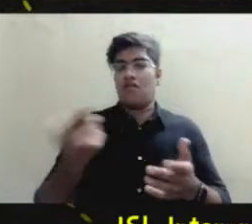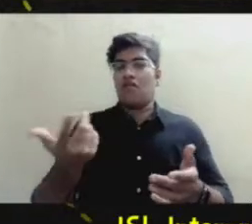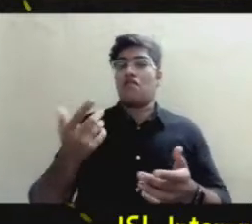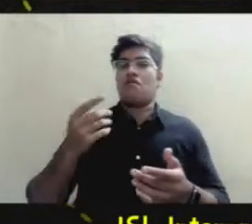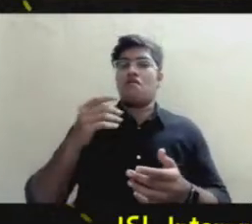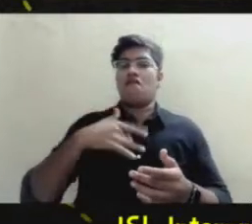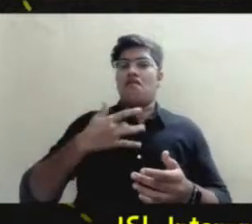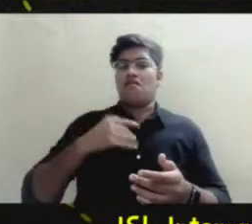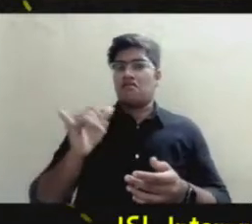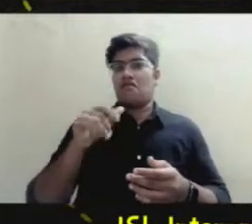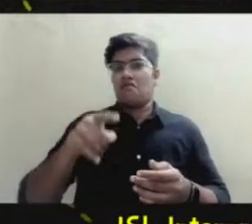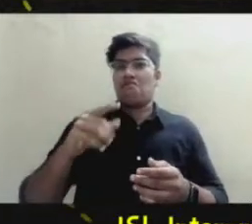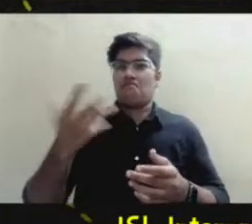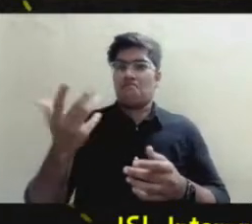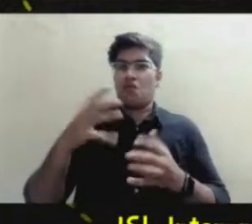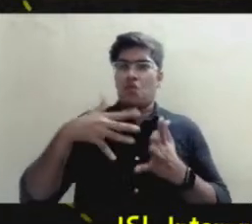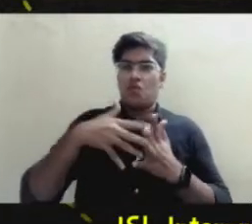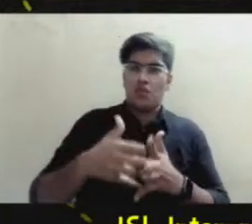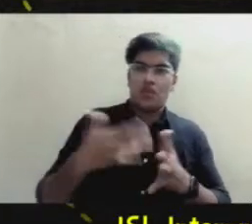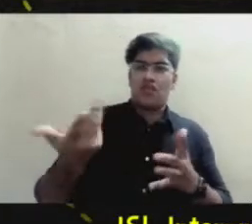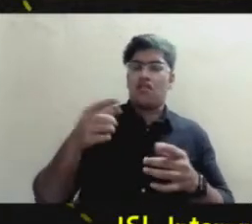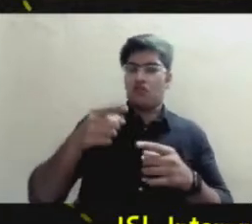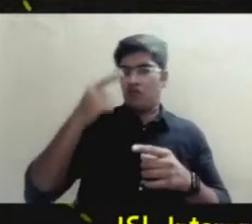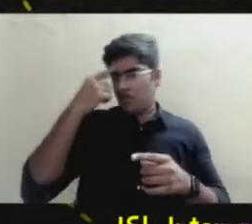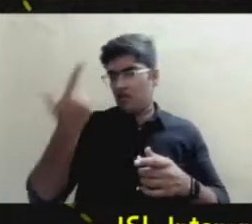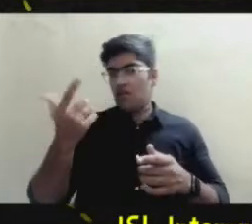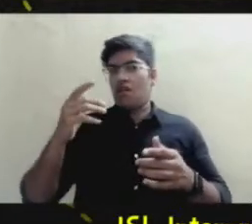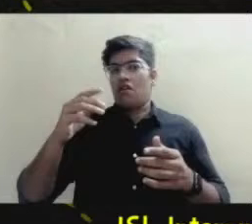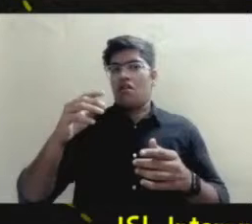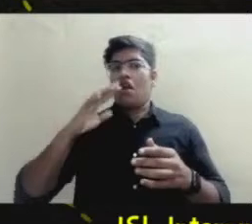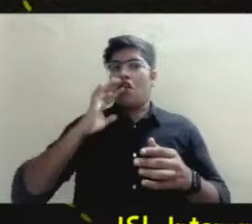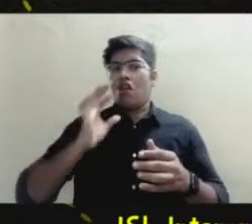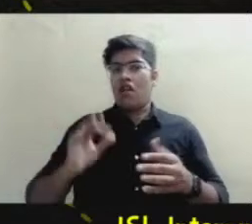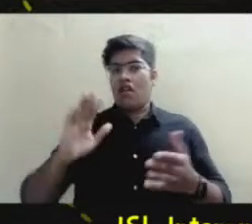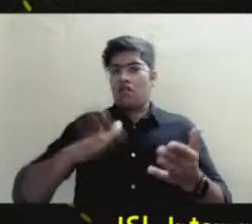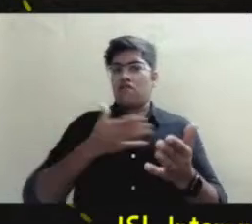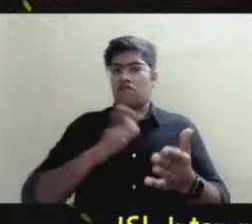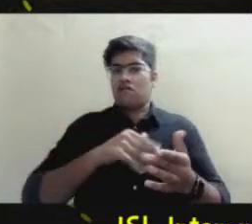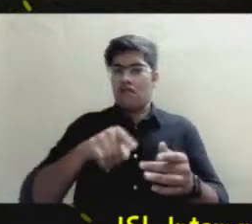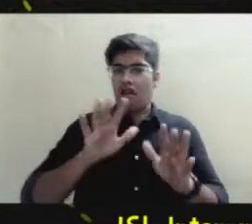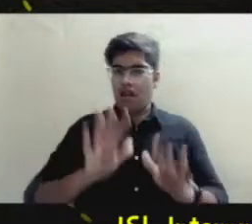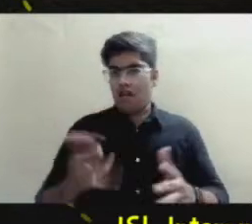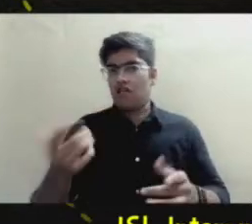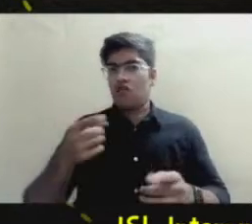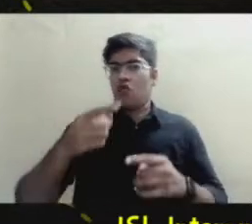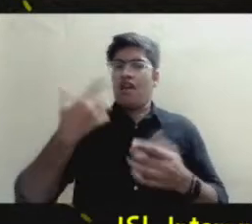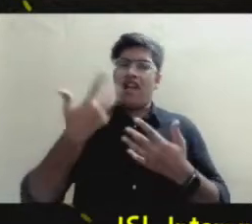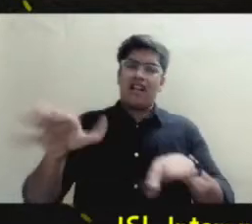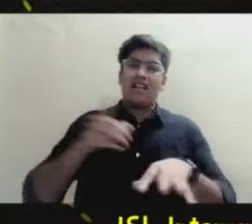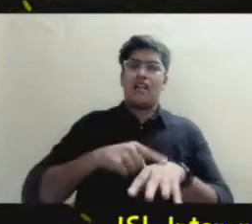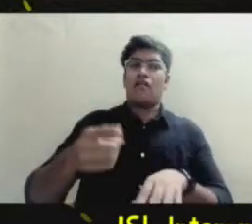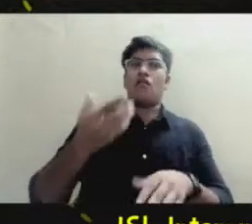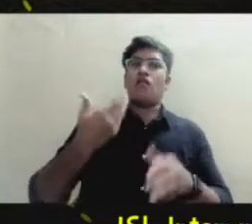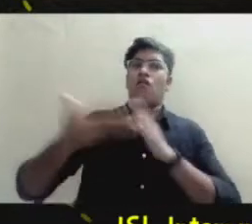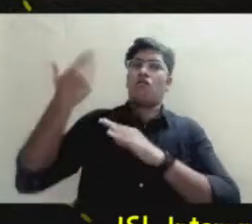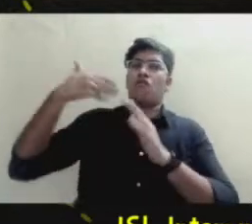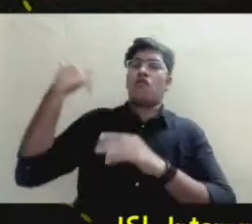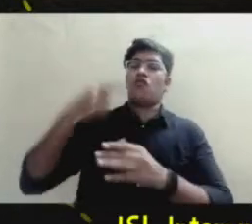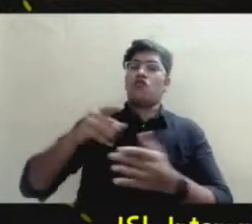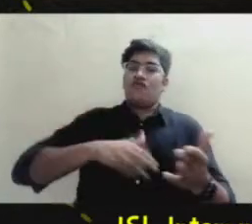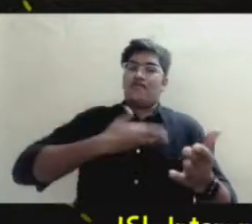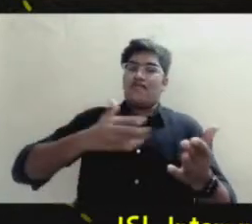demure persona to be considered a proper classical singer. Did you ever face pushback for the uninhibited style with which you